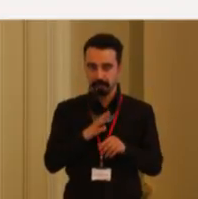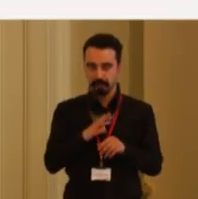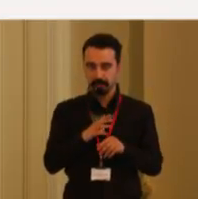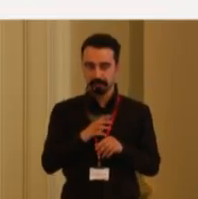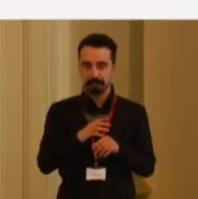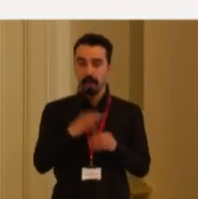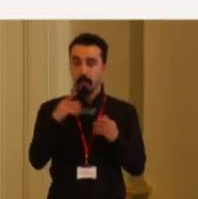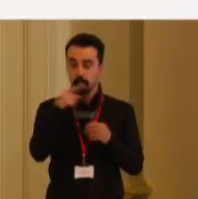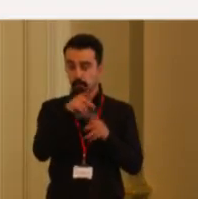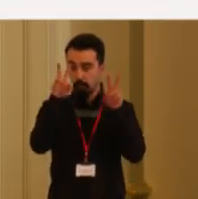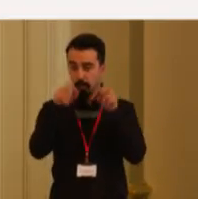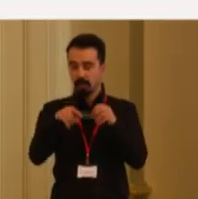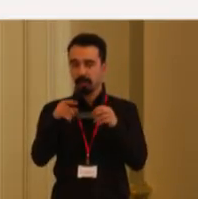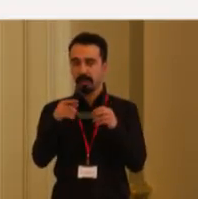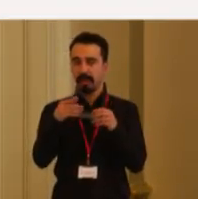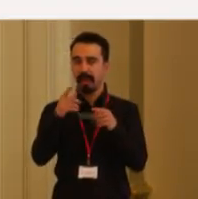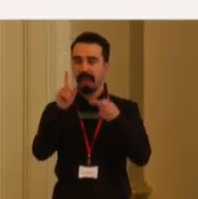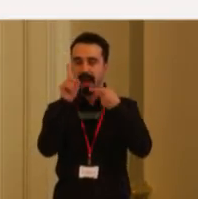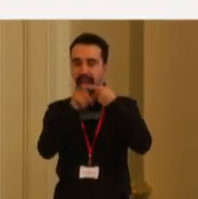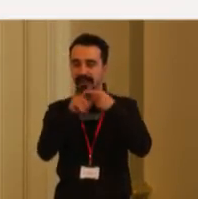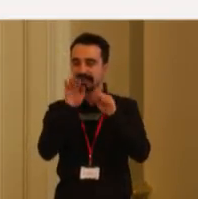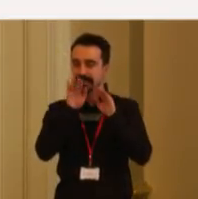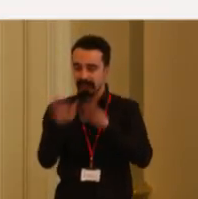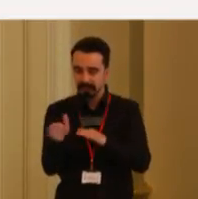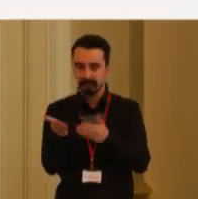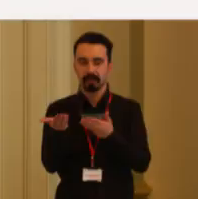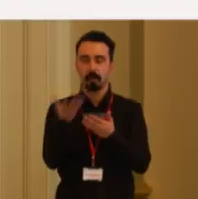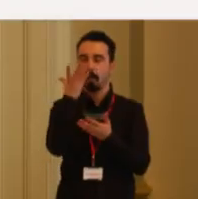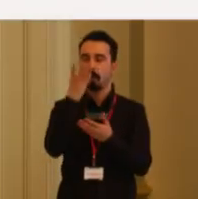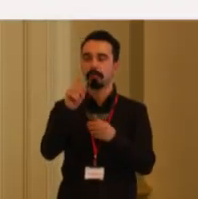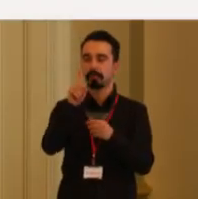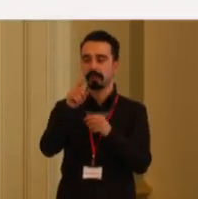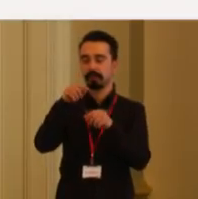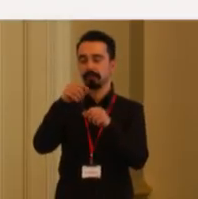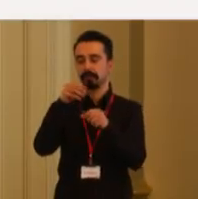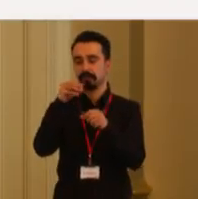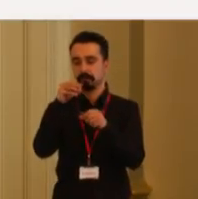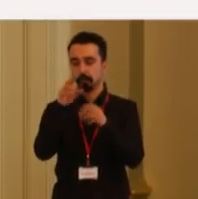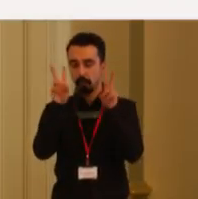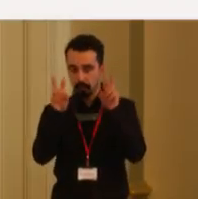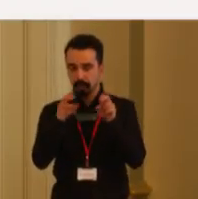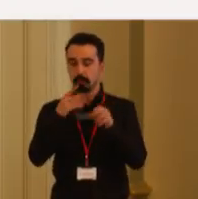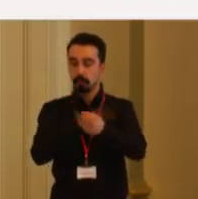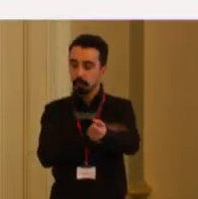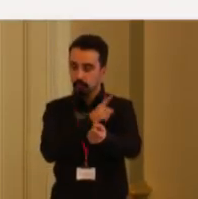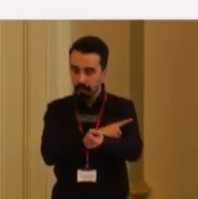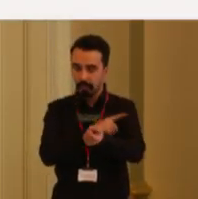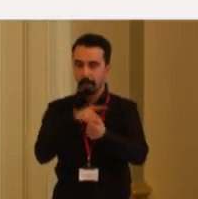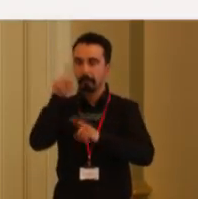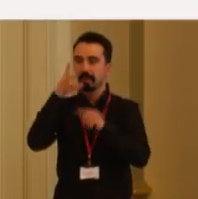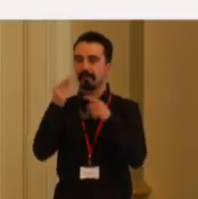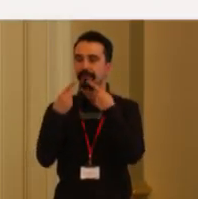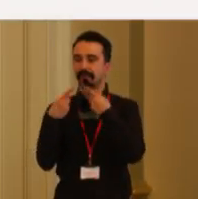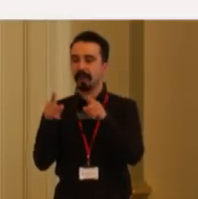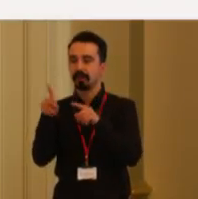and limited. When that's the case, we do not see strong, robust, inclusive, and effective